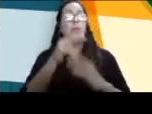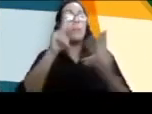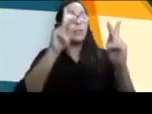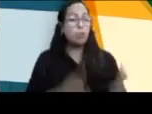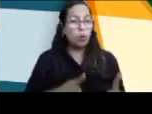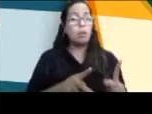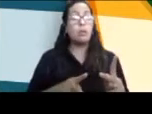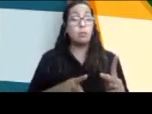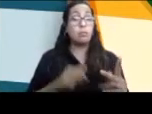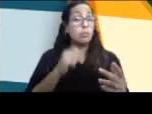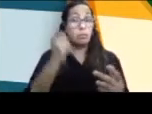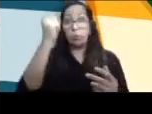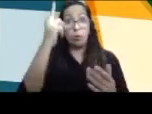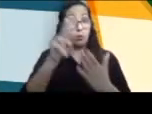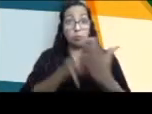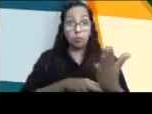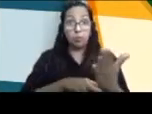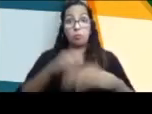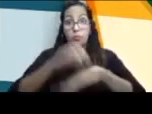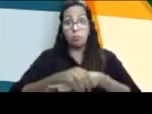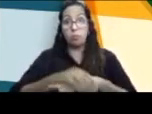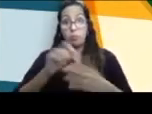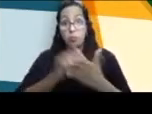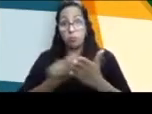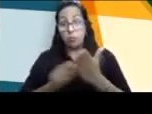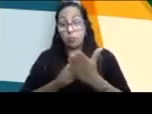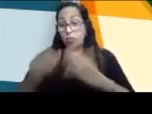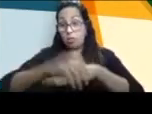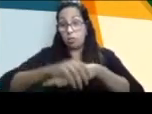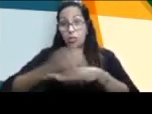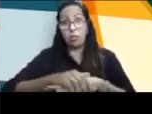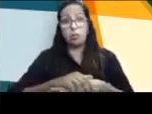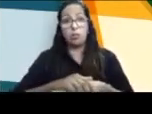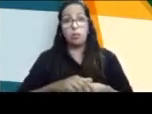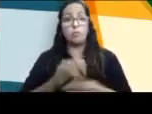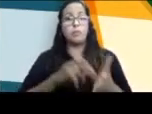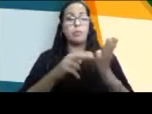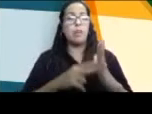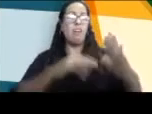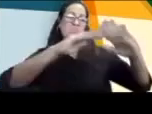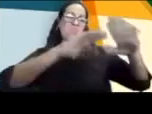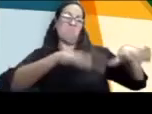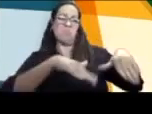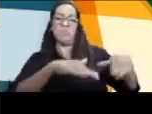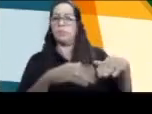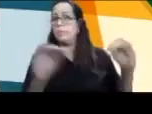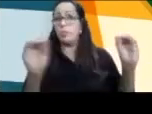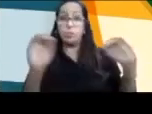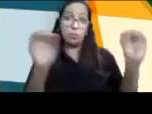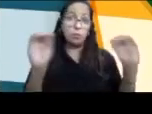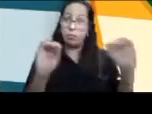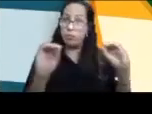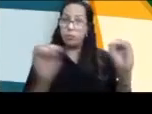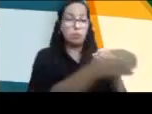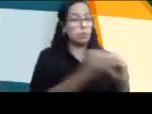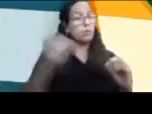limited ability to read, write, speak, or understand English will not place them in a disadvantage in the participation of